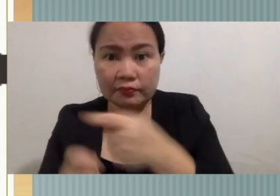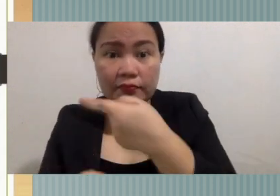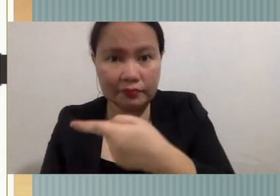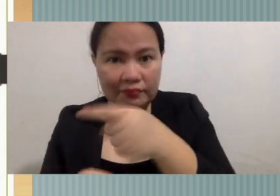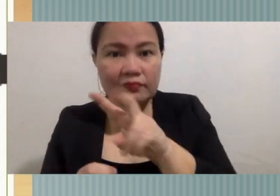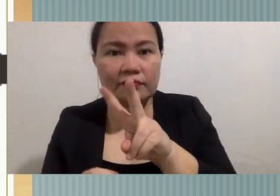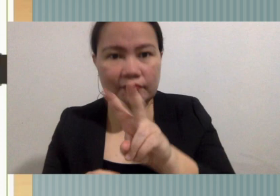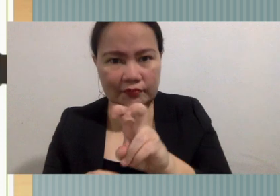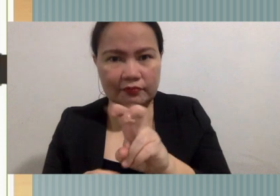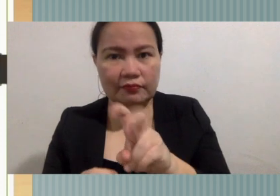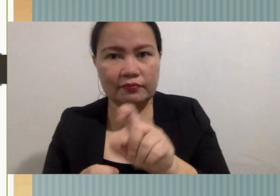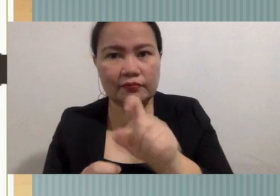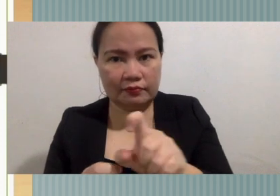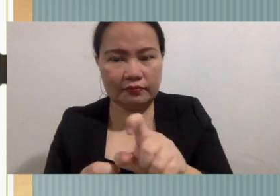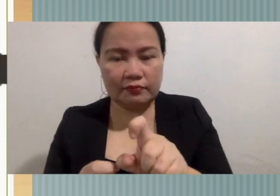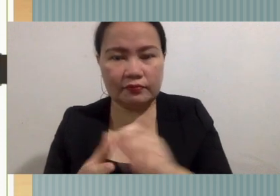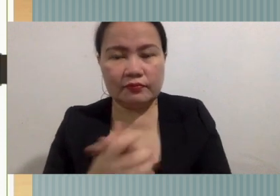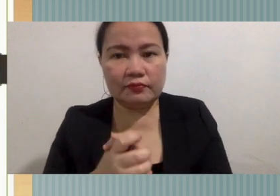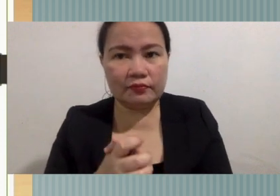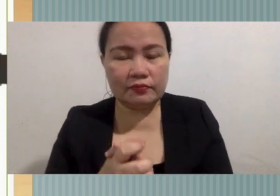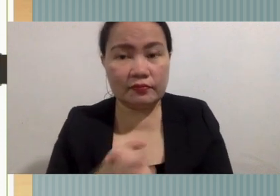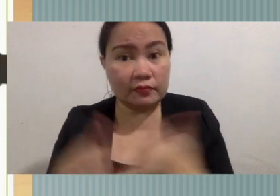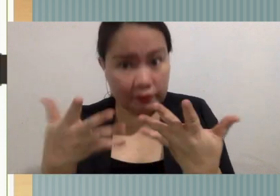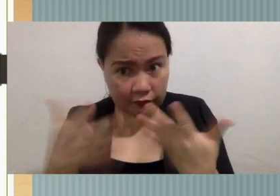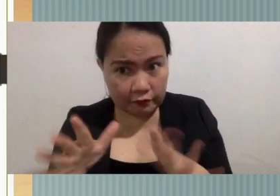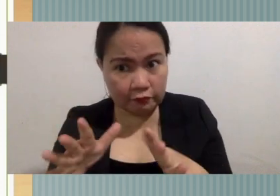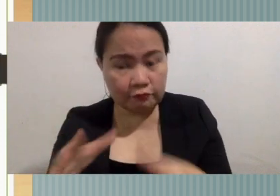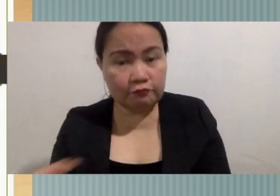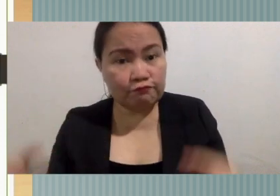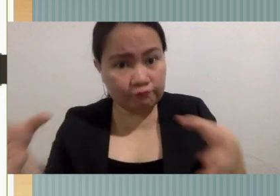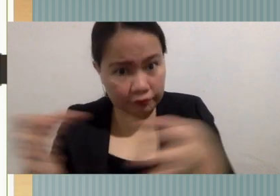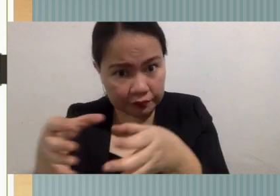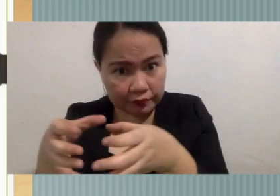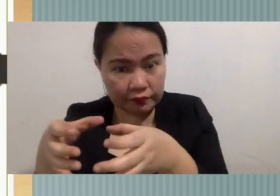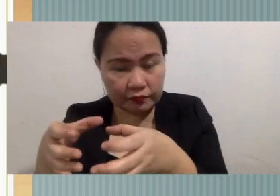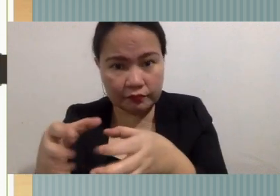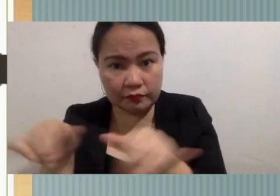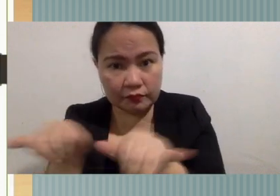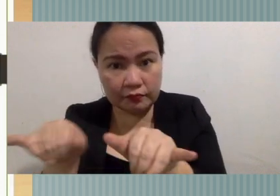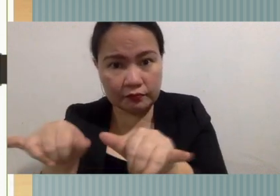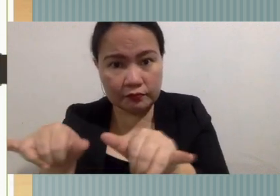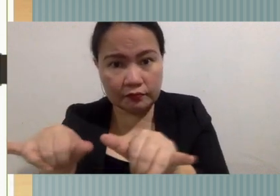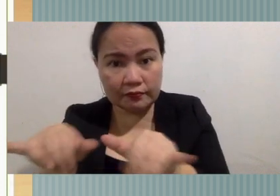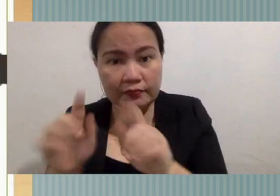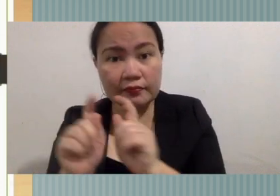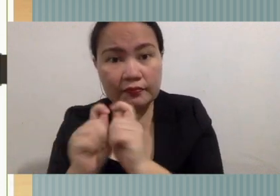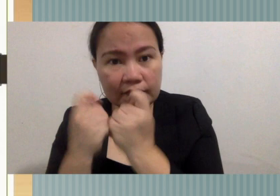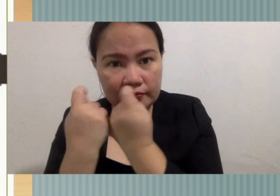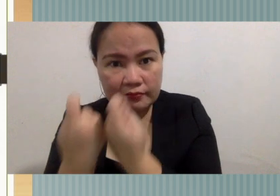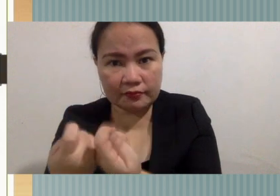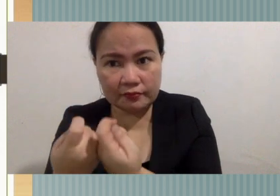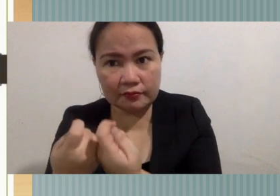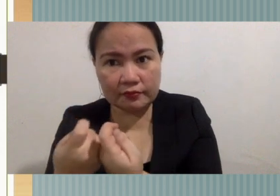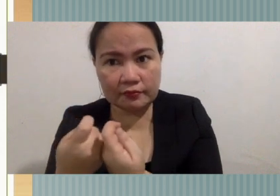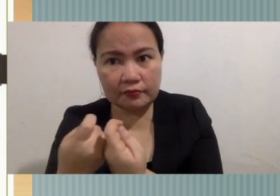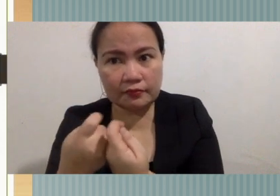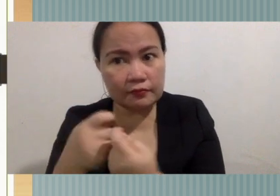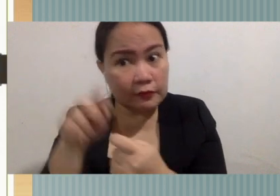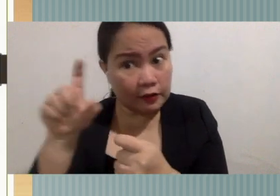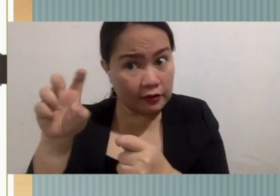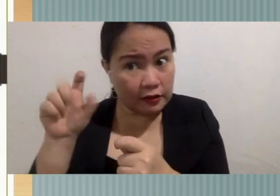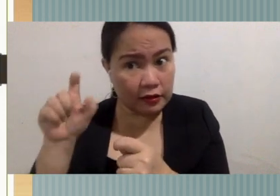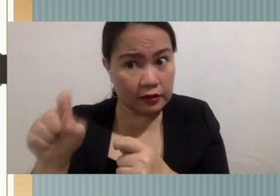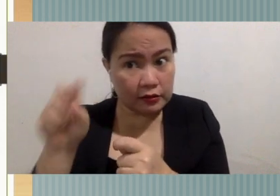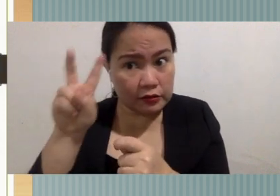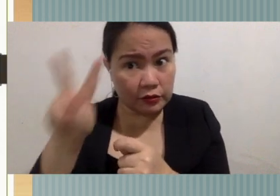magiging negative 12x. After nyan, we need to combine the similar terms